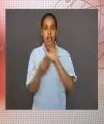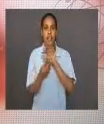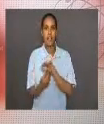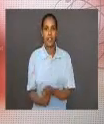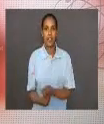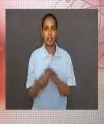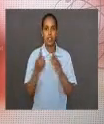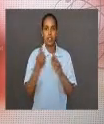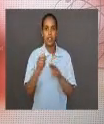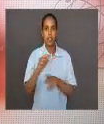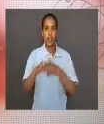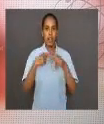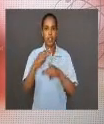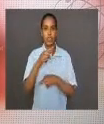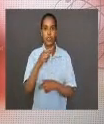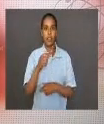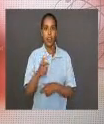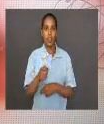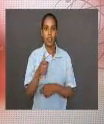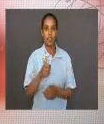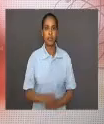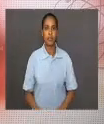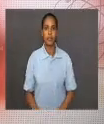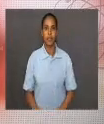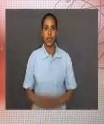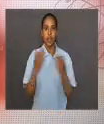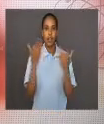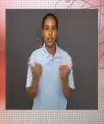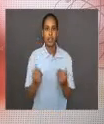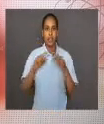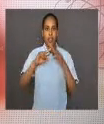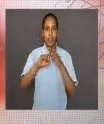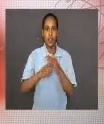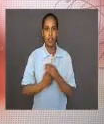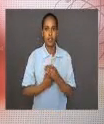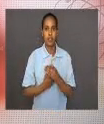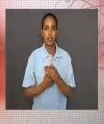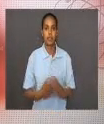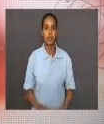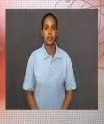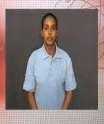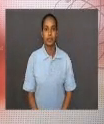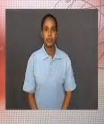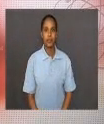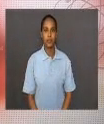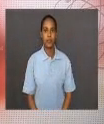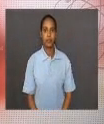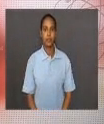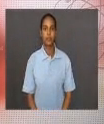affect the reaction rate. Let us get started.